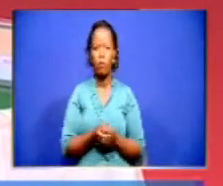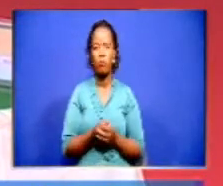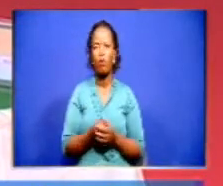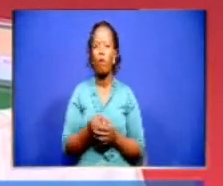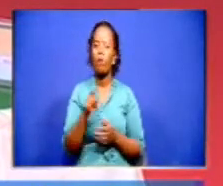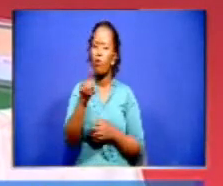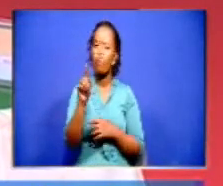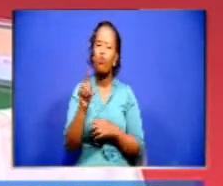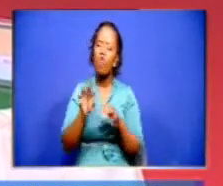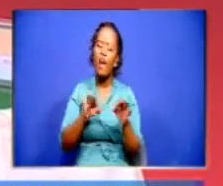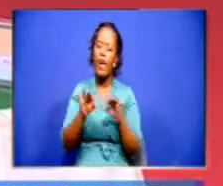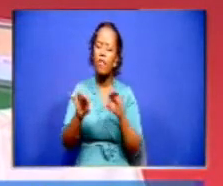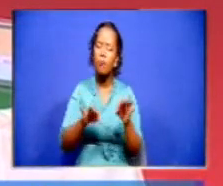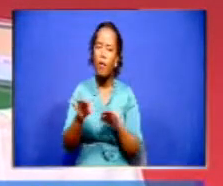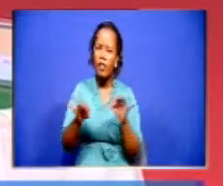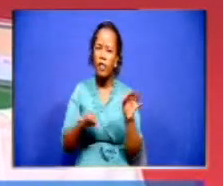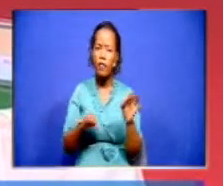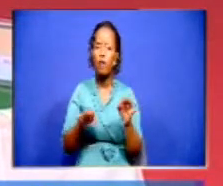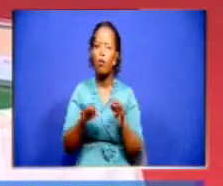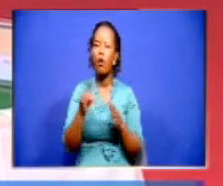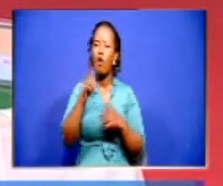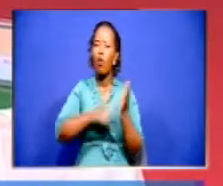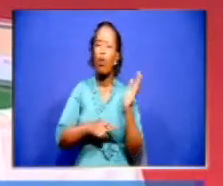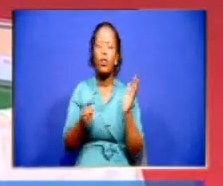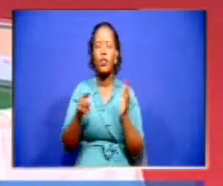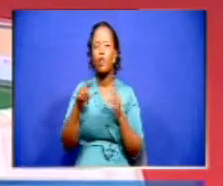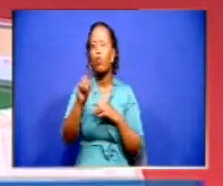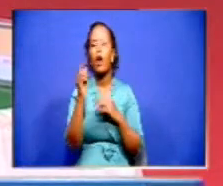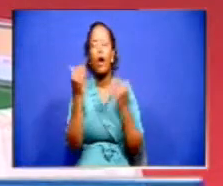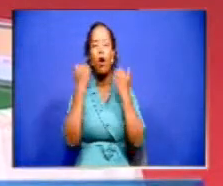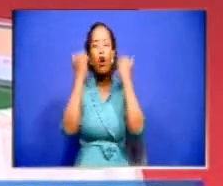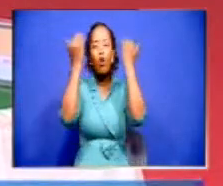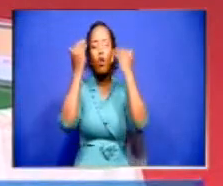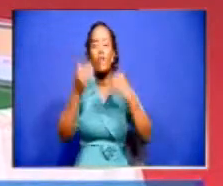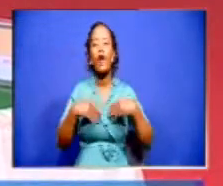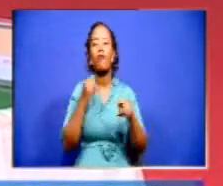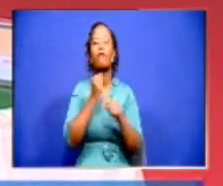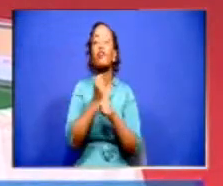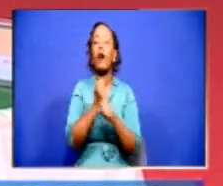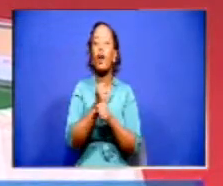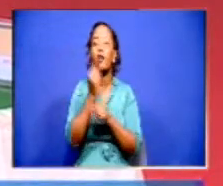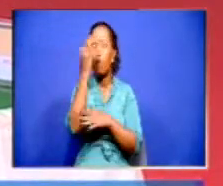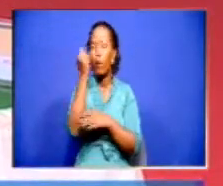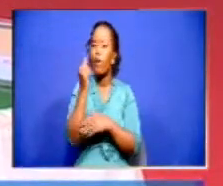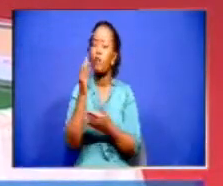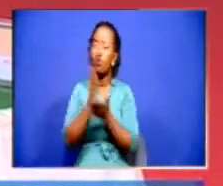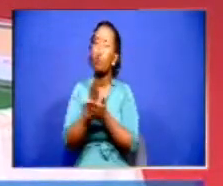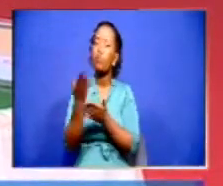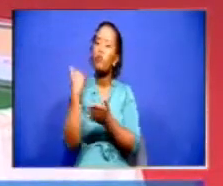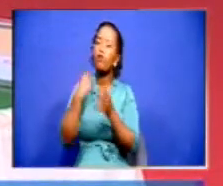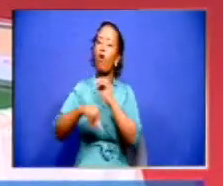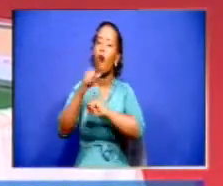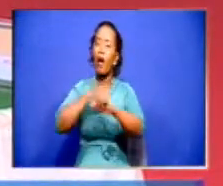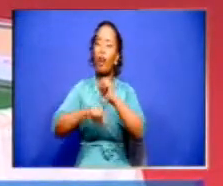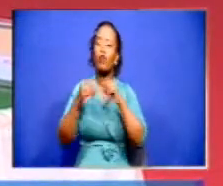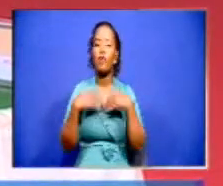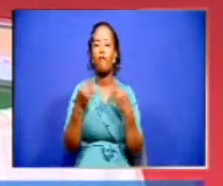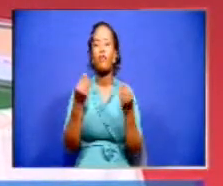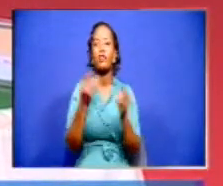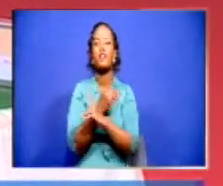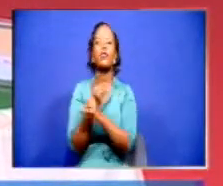tell us what the court, what your dream court has already done, because it has, in a number of cases,